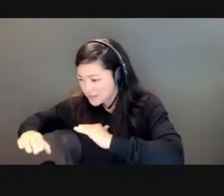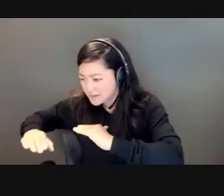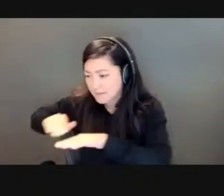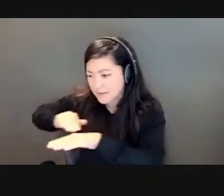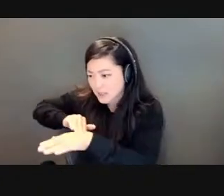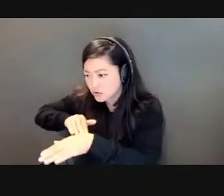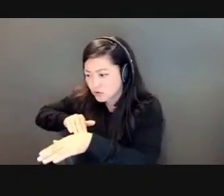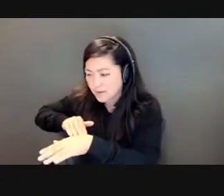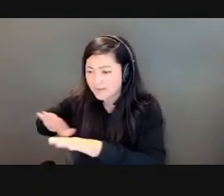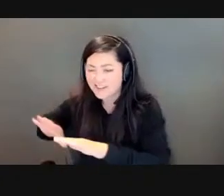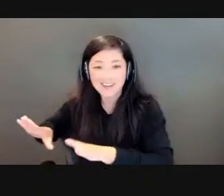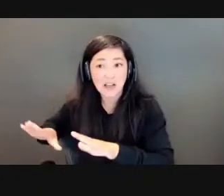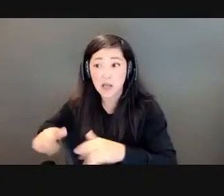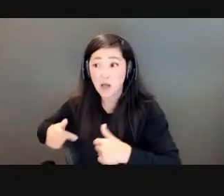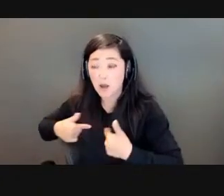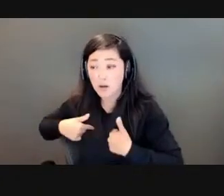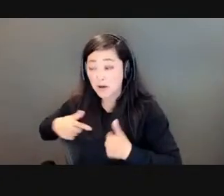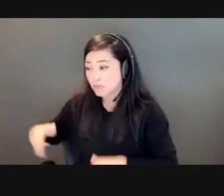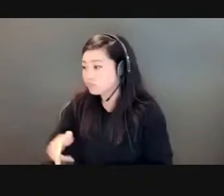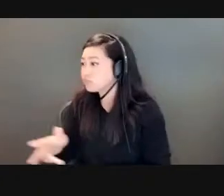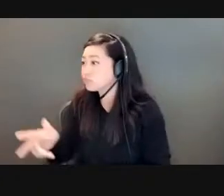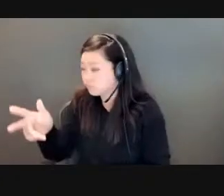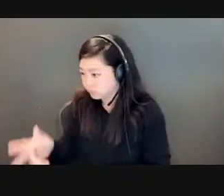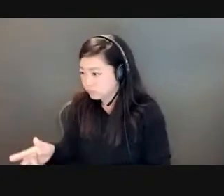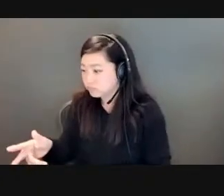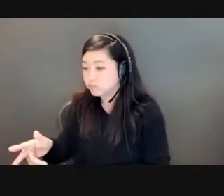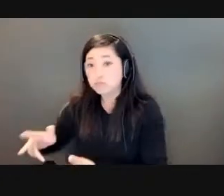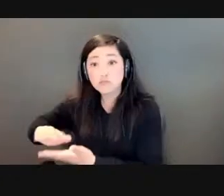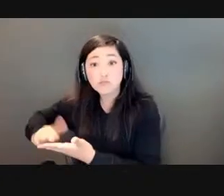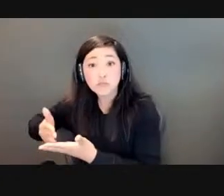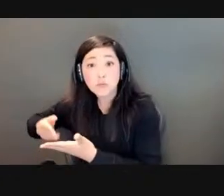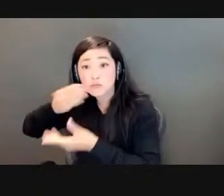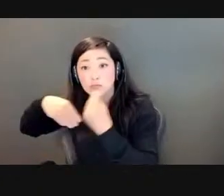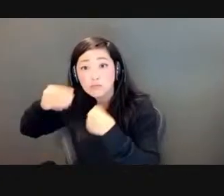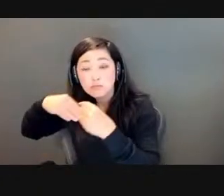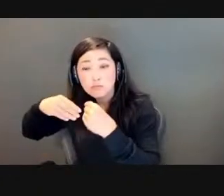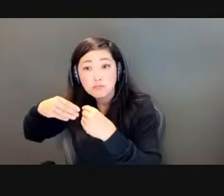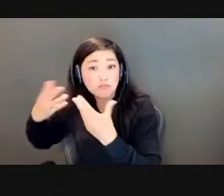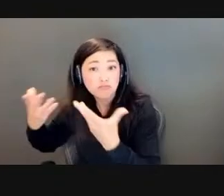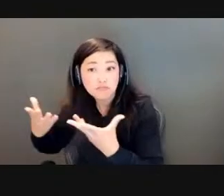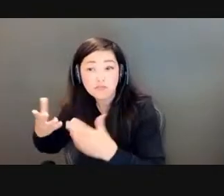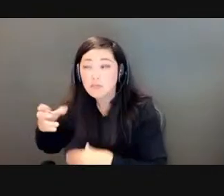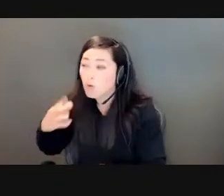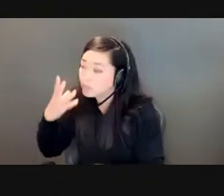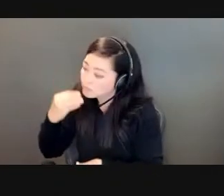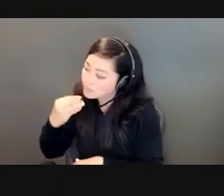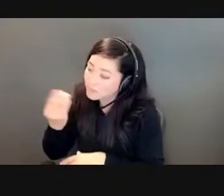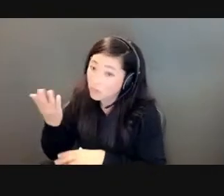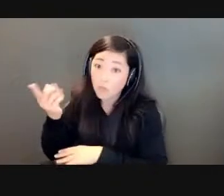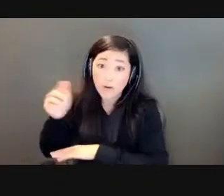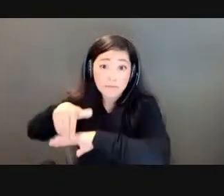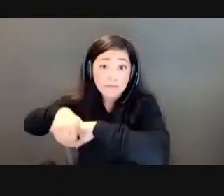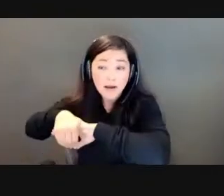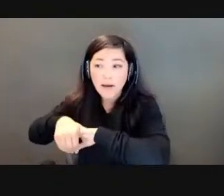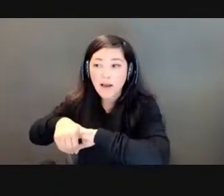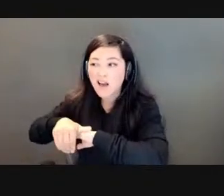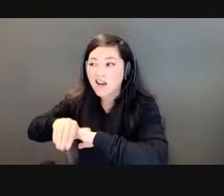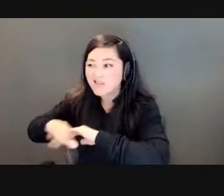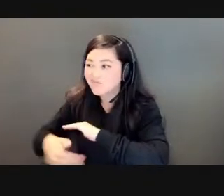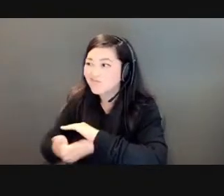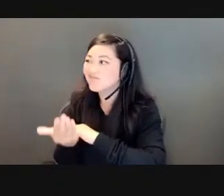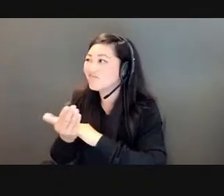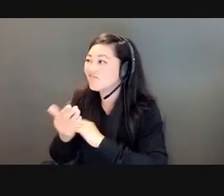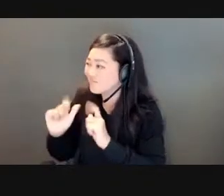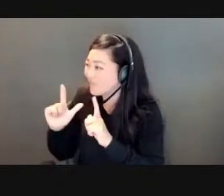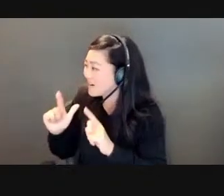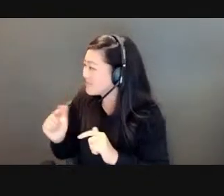trailer, really I can just pull into a spot, cook a meal, or sleep for the night, and then the next day, if I don't like it